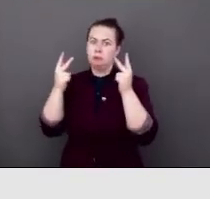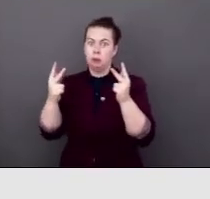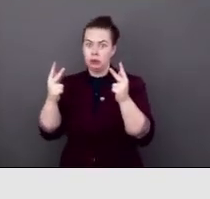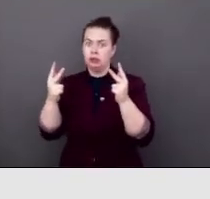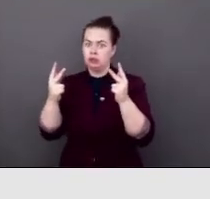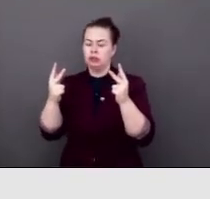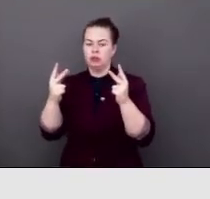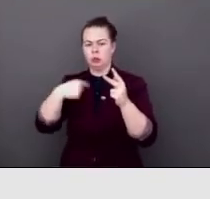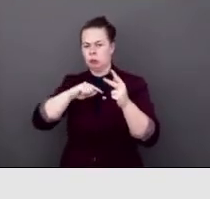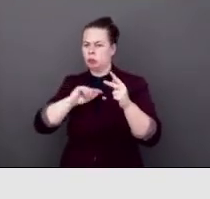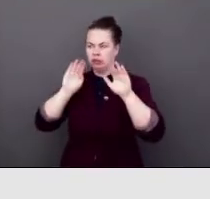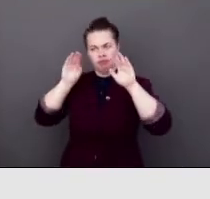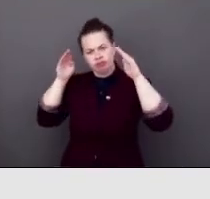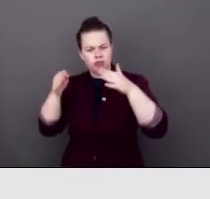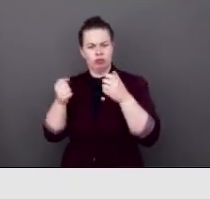we have